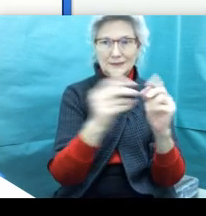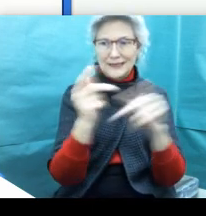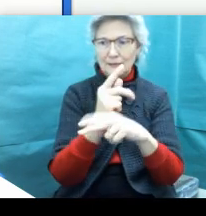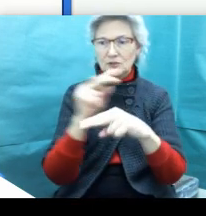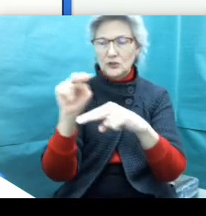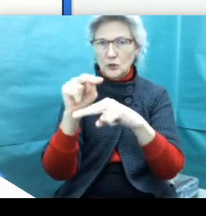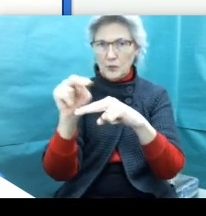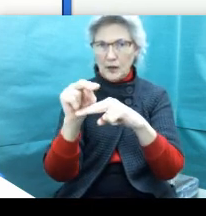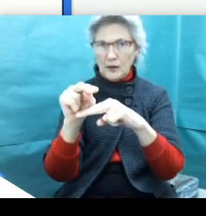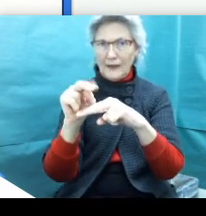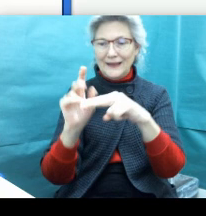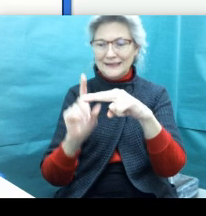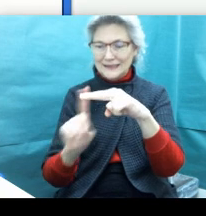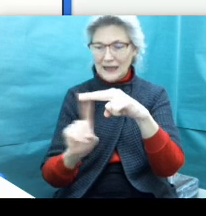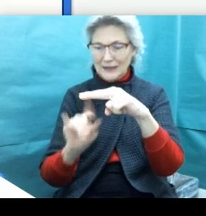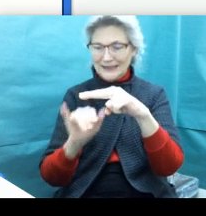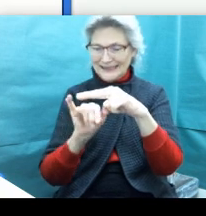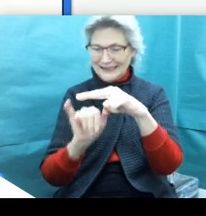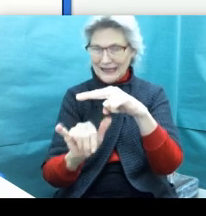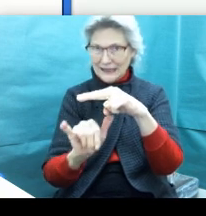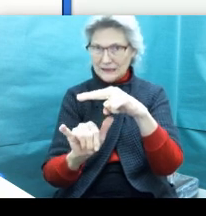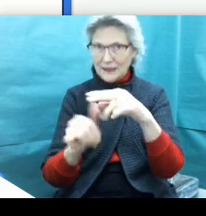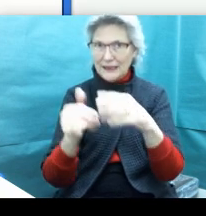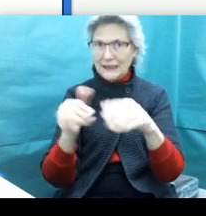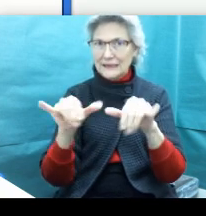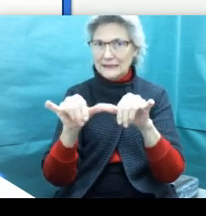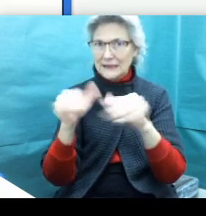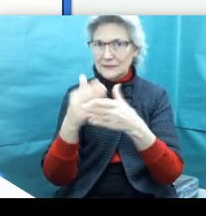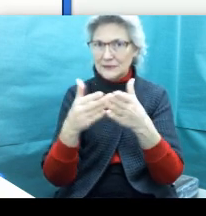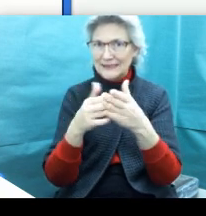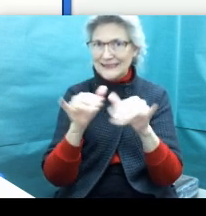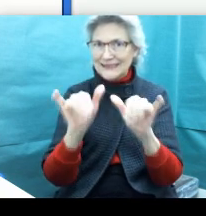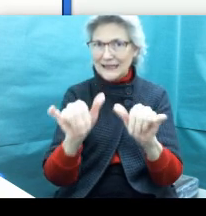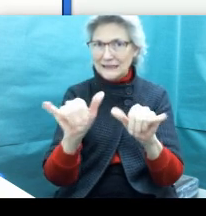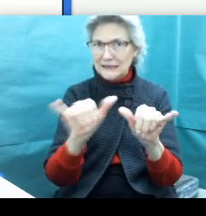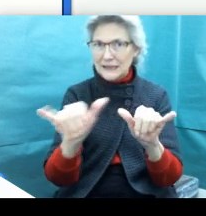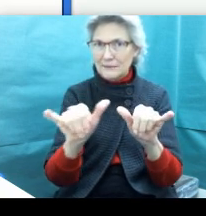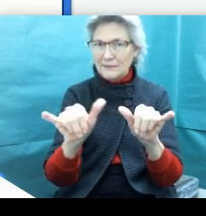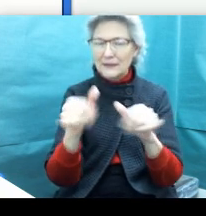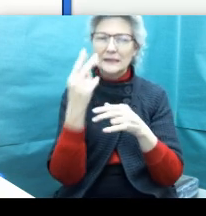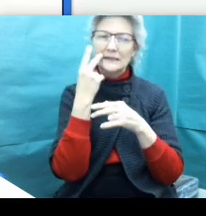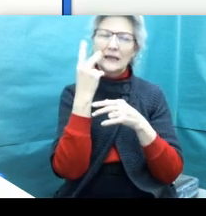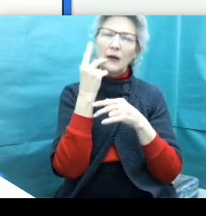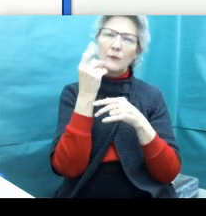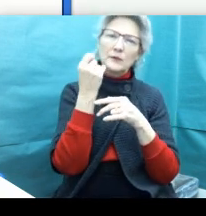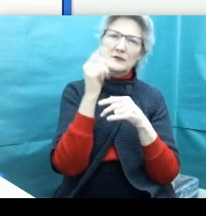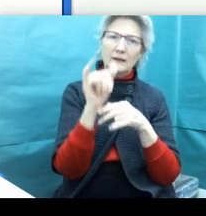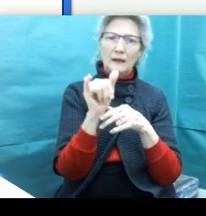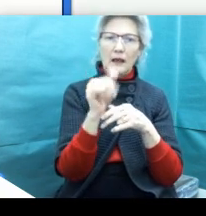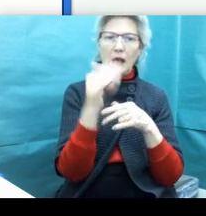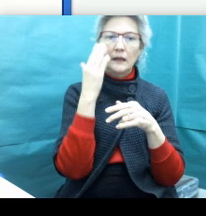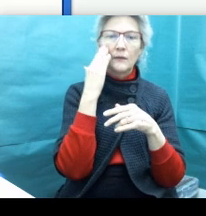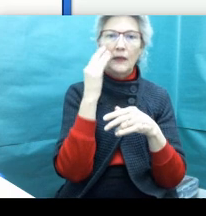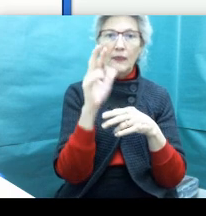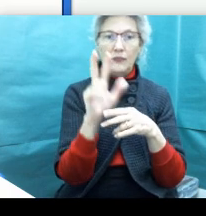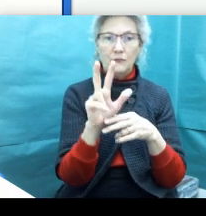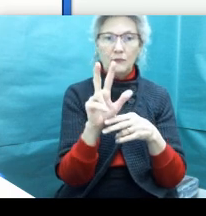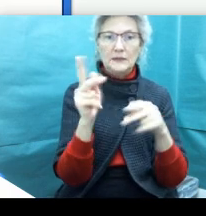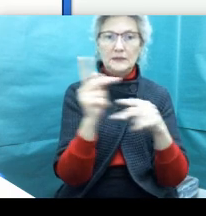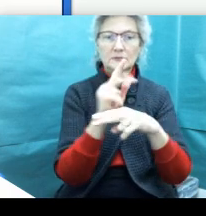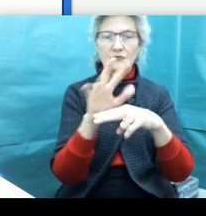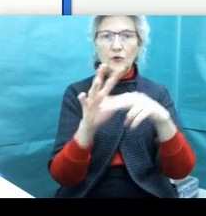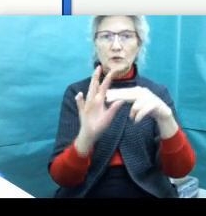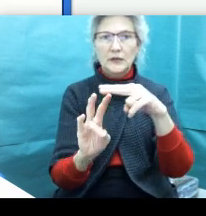keep the denominator the same because my size pieces are staying the same. So let's see how that would make sense. I know that 3 times